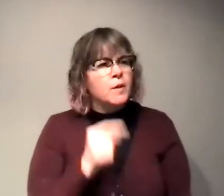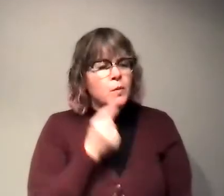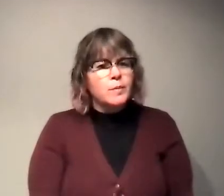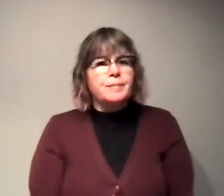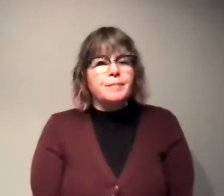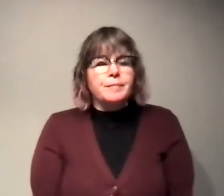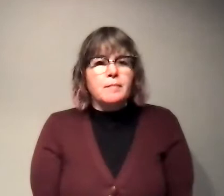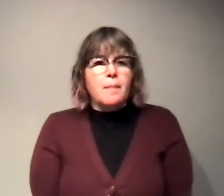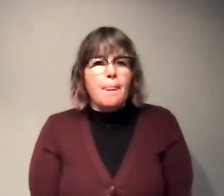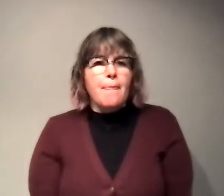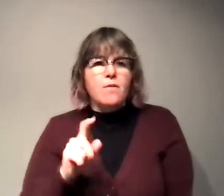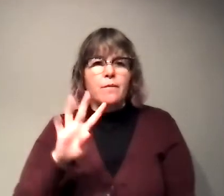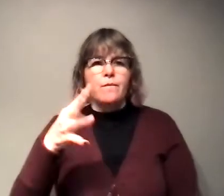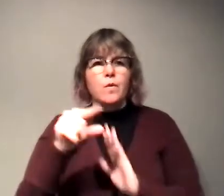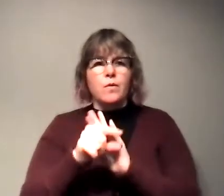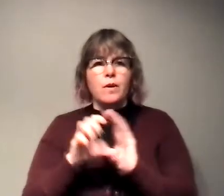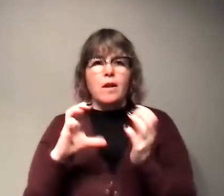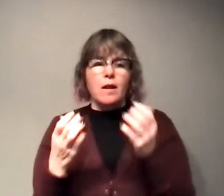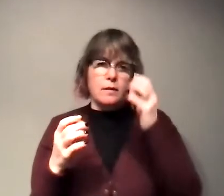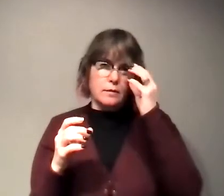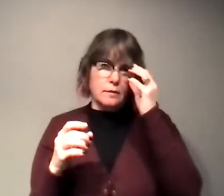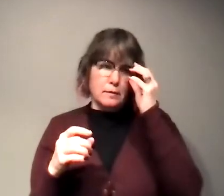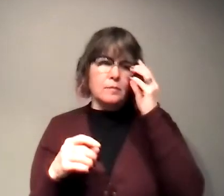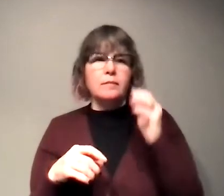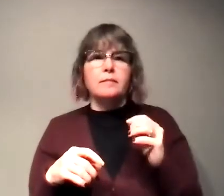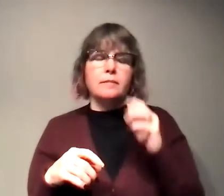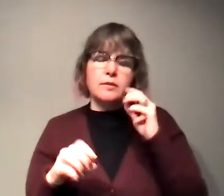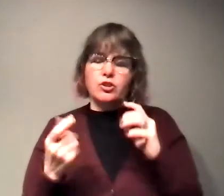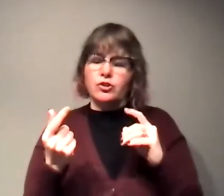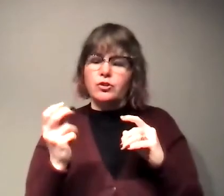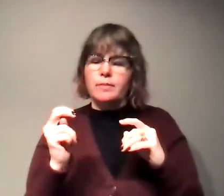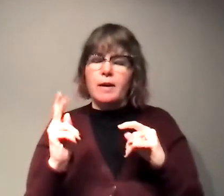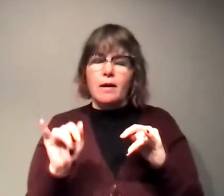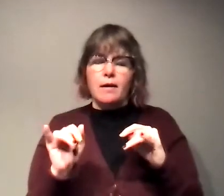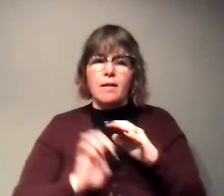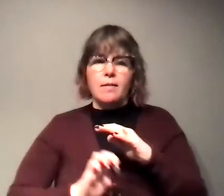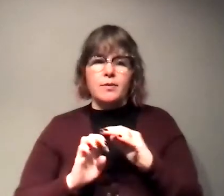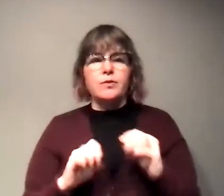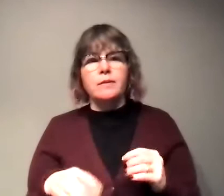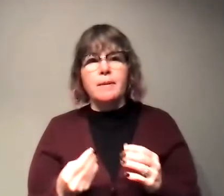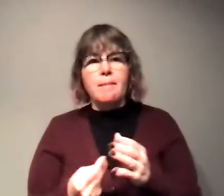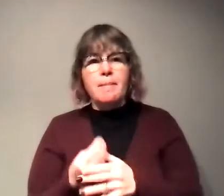got a question from fourth grade class in Gemini Elementary. Can plants filter